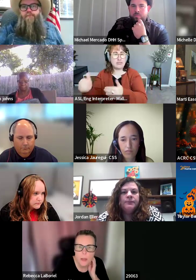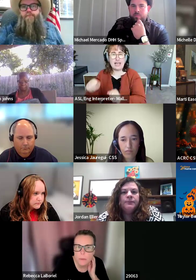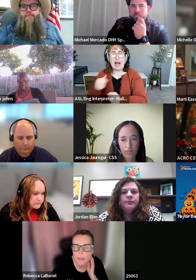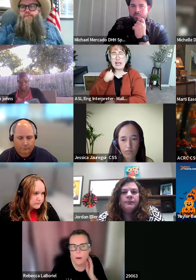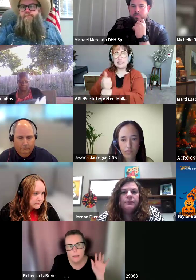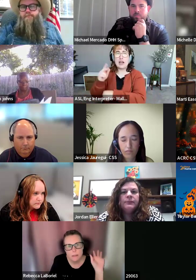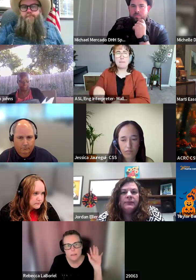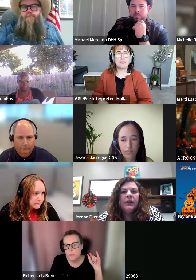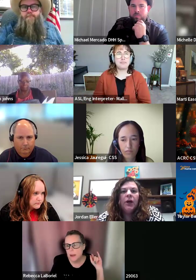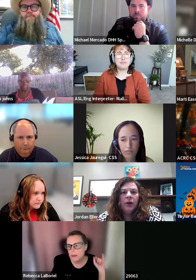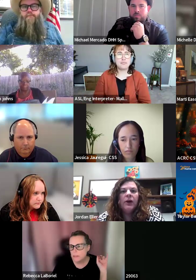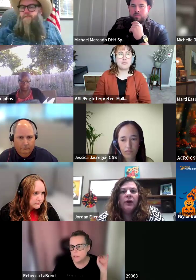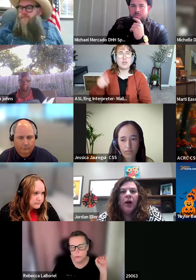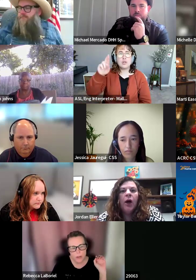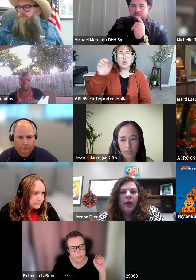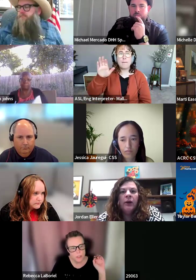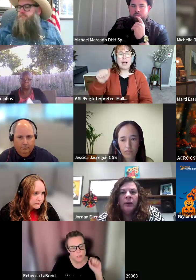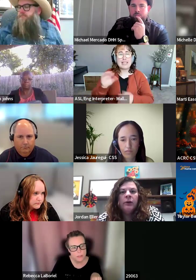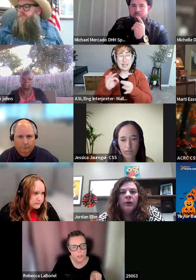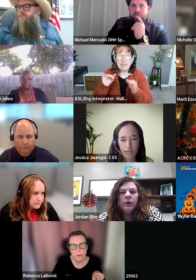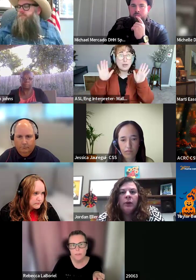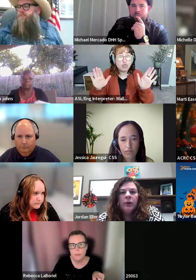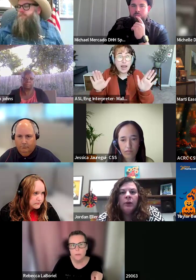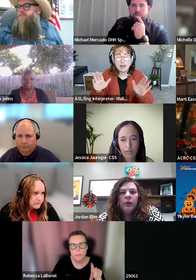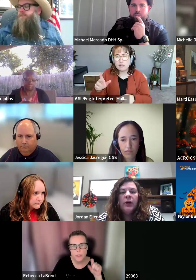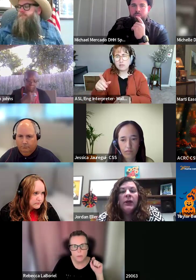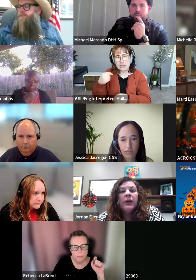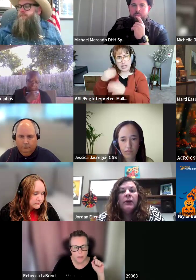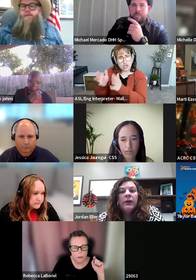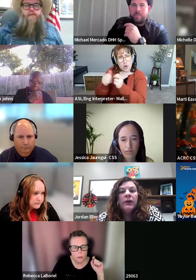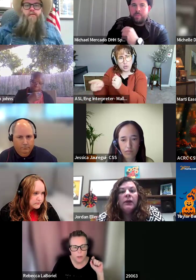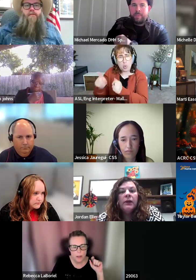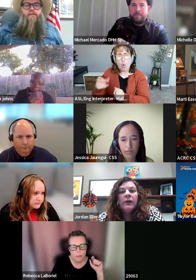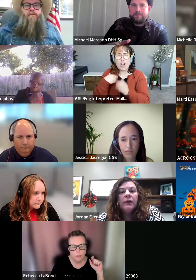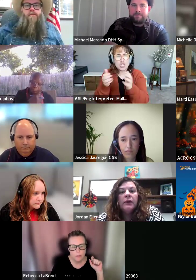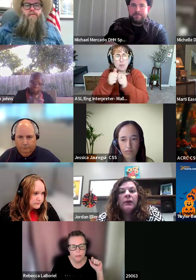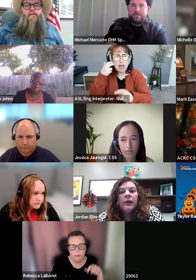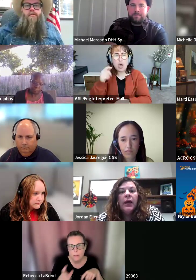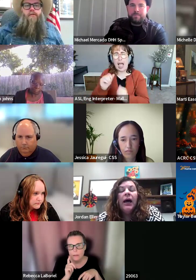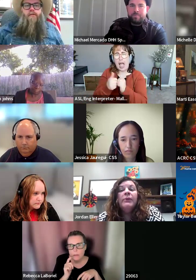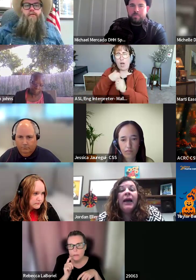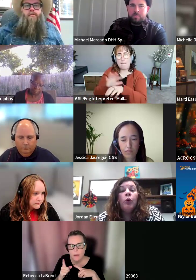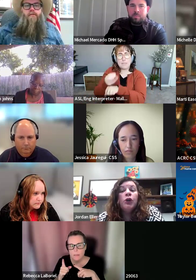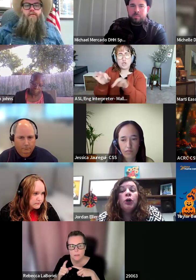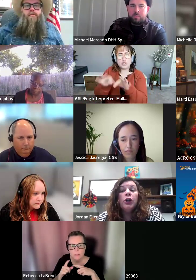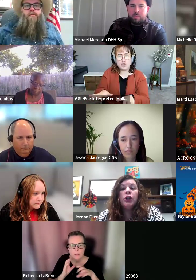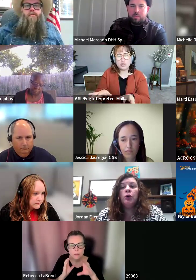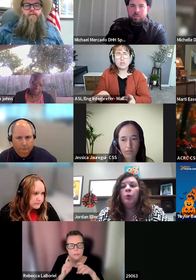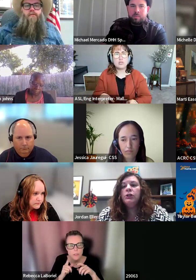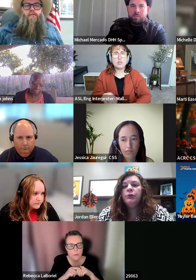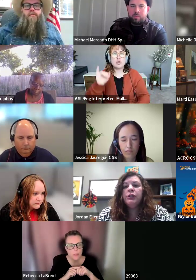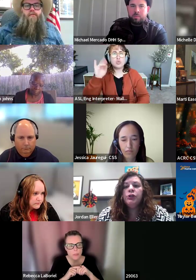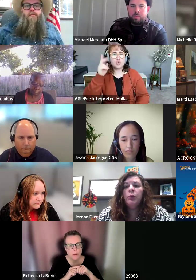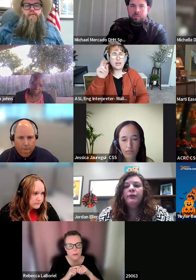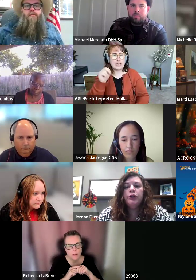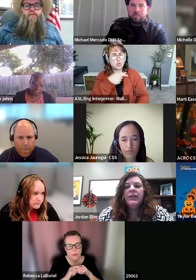up. That would be great. This is Rebecca. So do I Okay. just chat with you or chat with Michael? Who would I? who do I Yeah, chat?